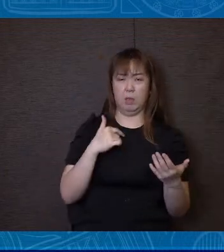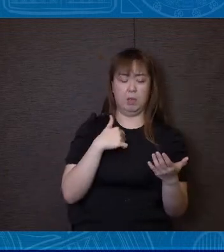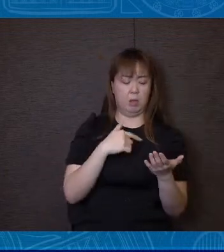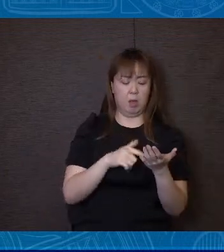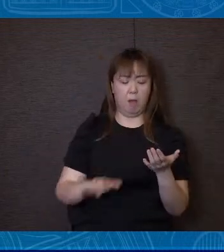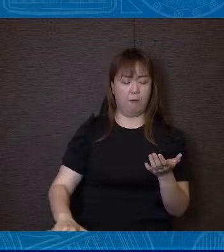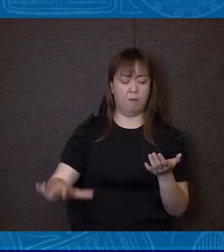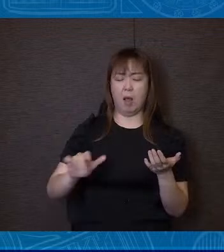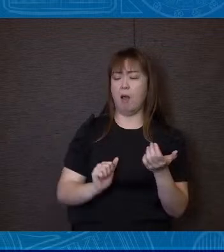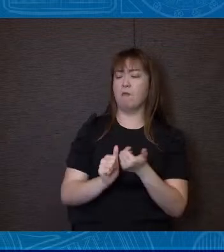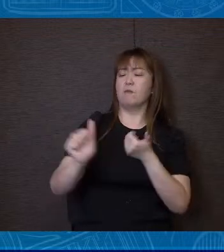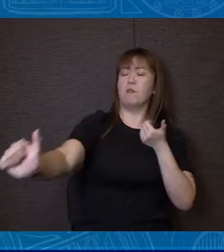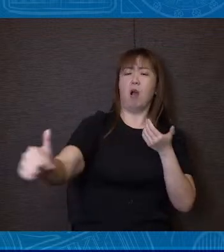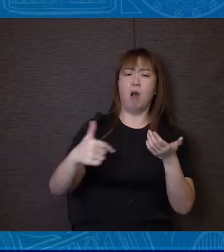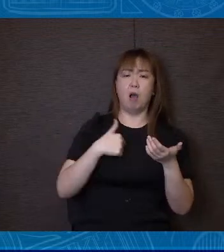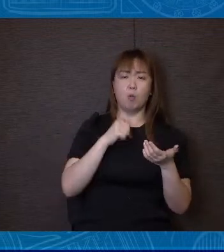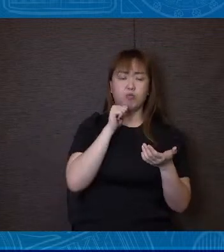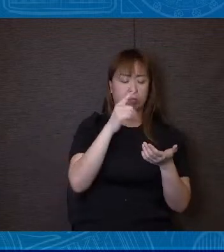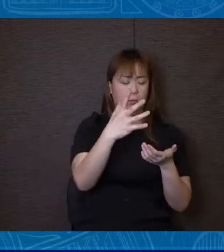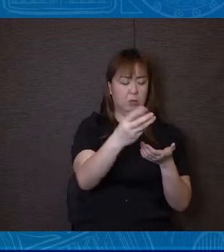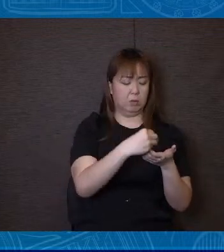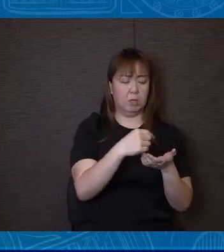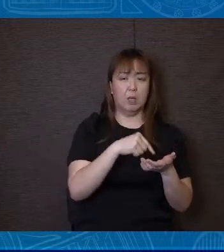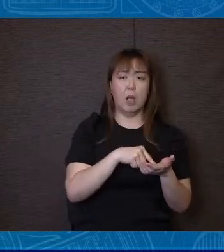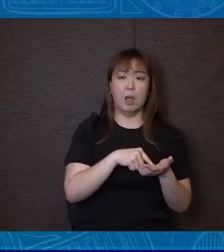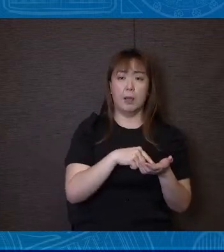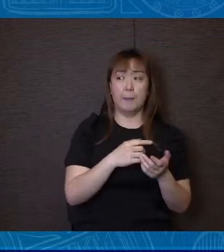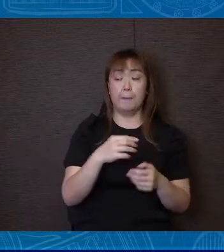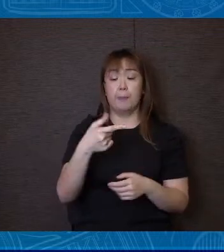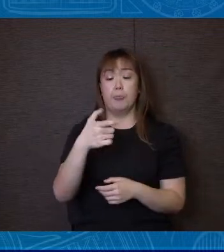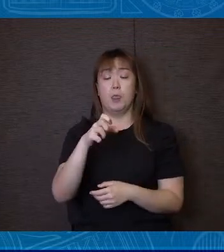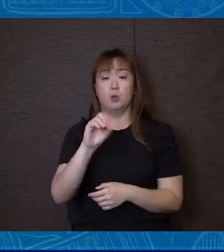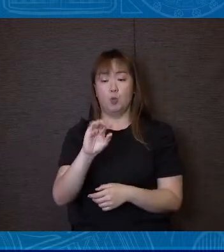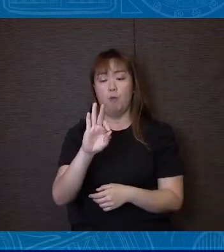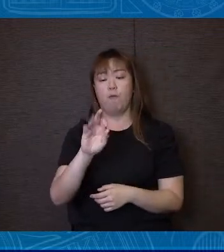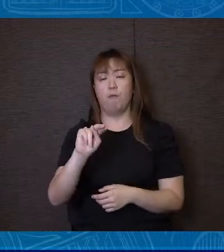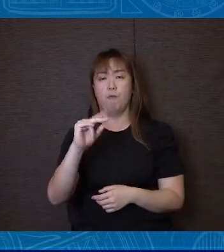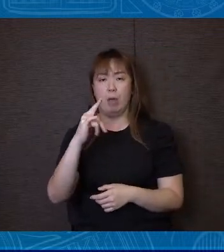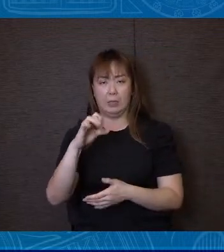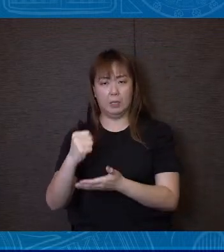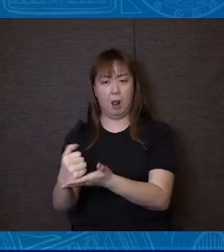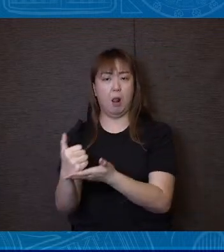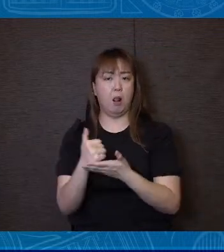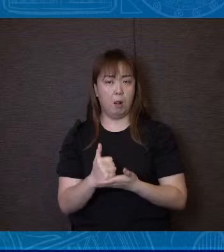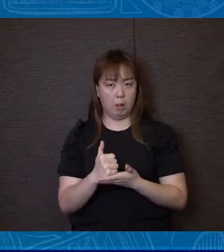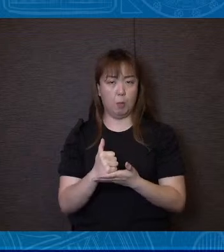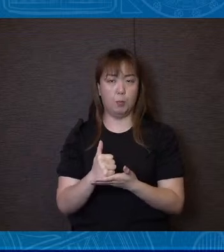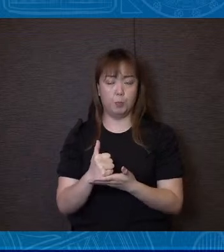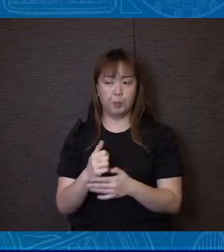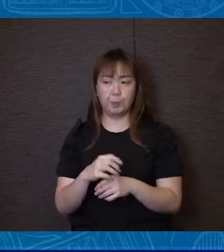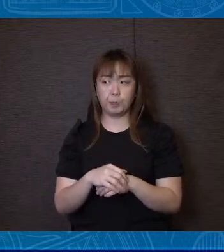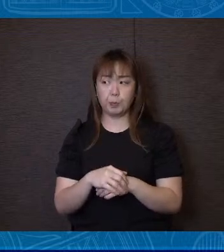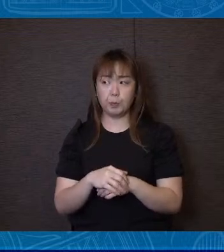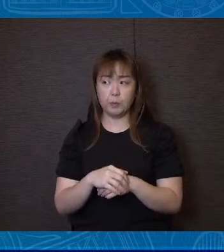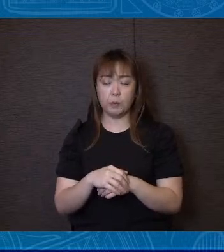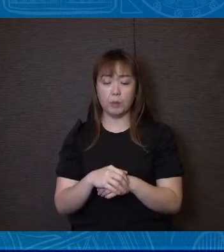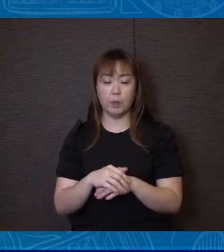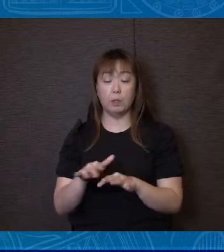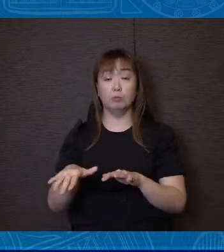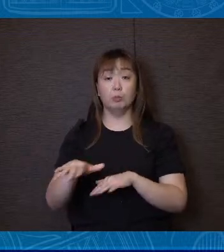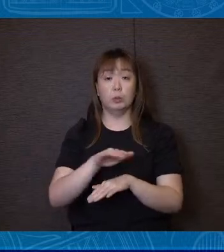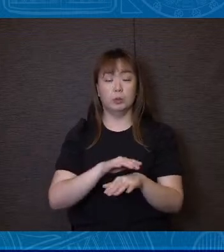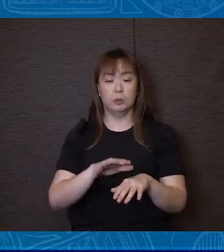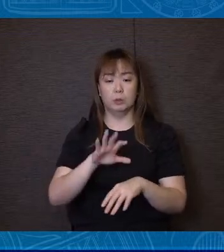message? So this new geofencing with devices is quite helpful. The other innovation is around